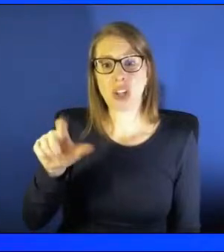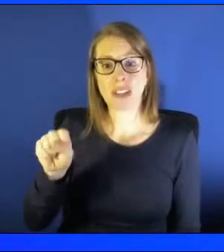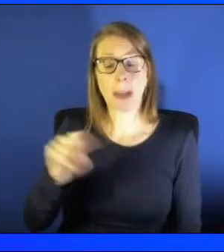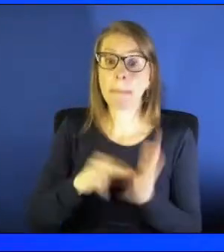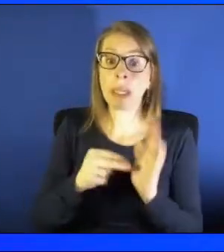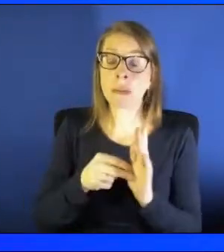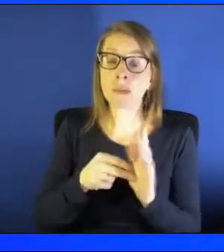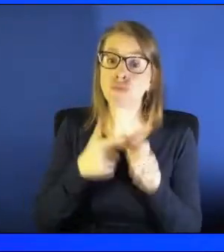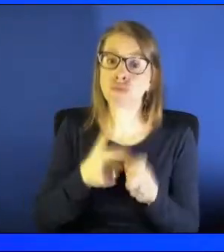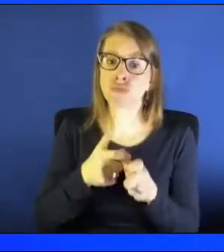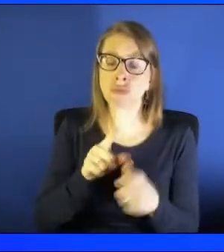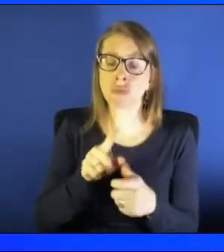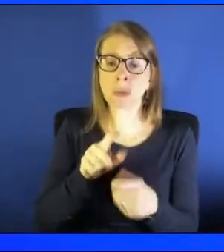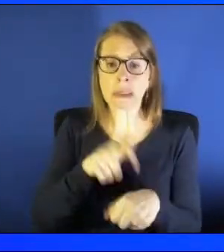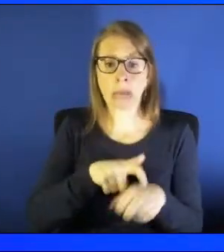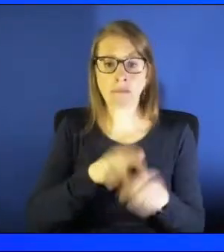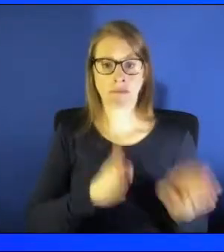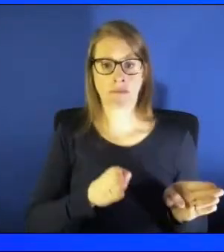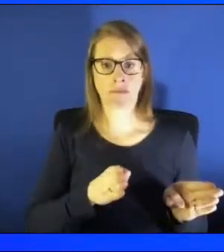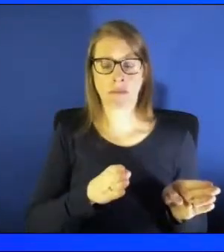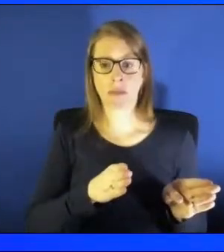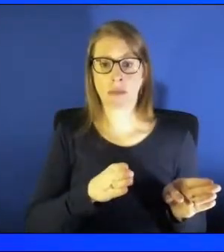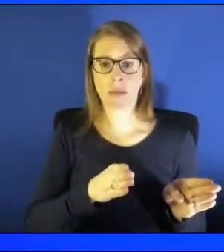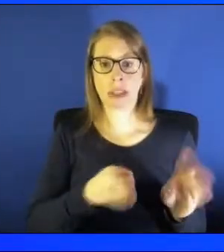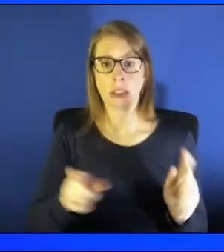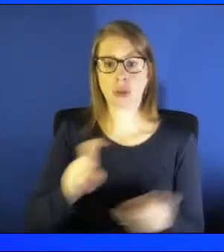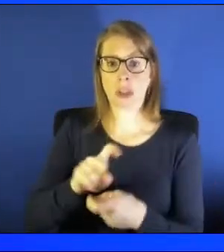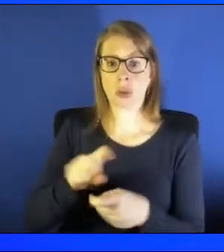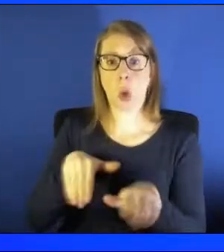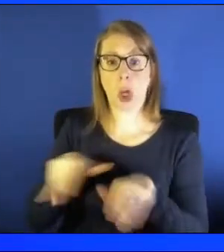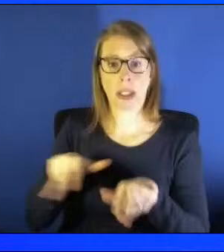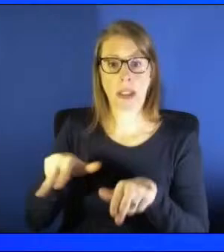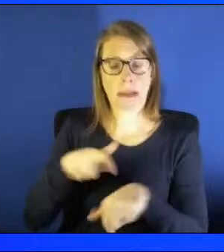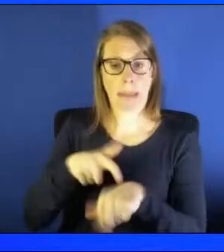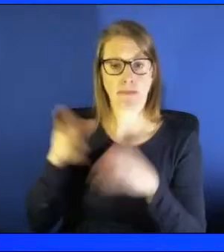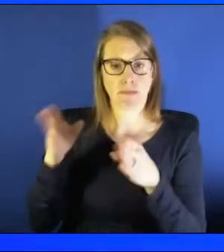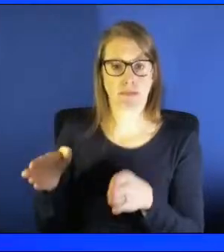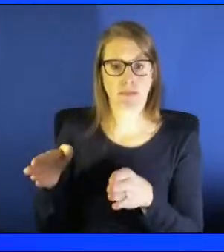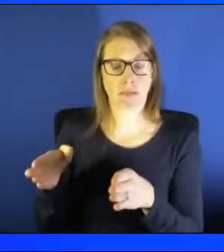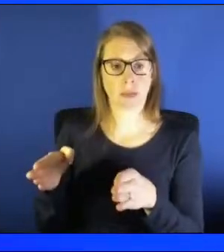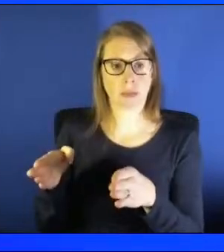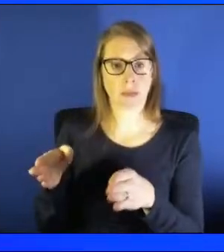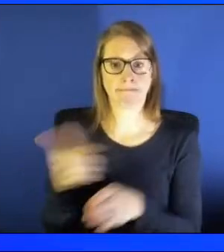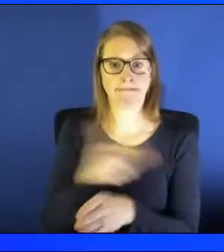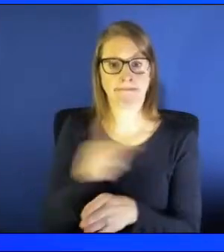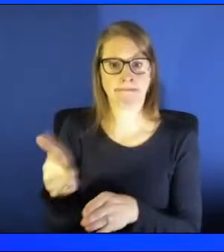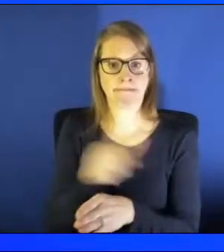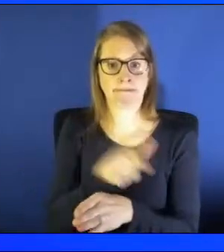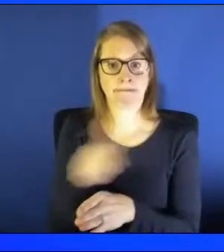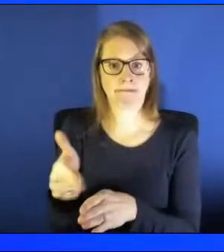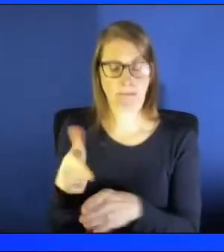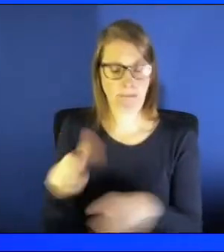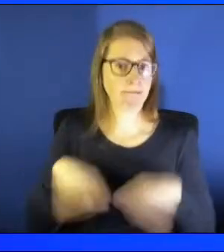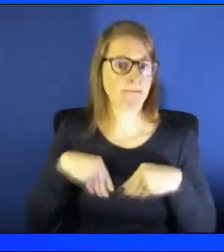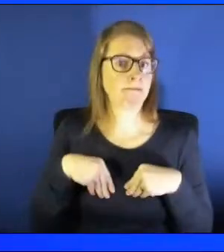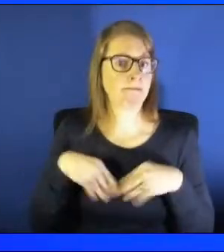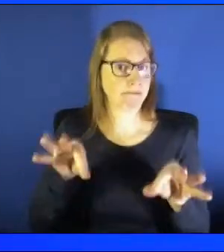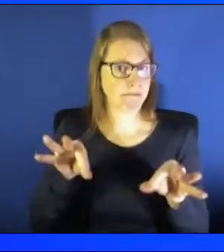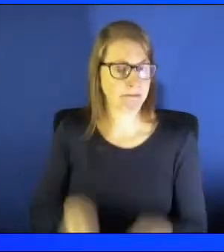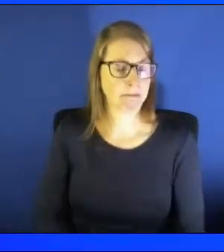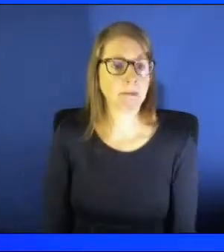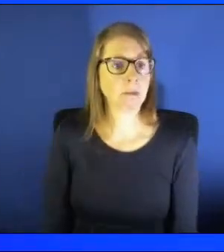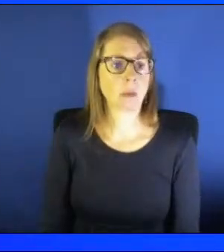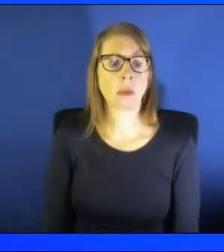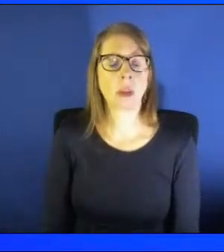or a certain period of time, and then they walk for a certain period of time. That's perfectly acceptable. Like what Dr. Stites said,